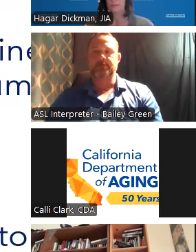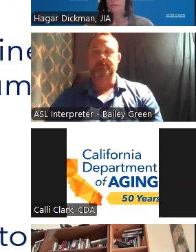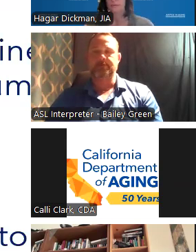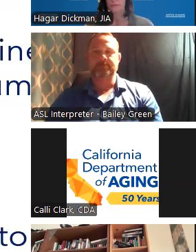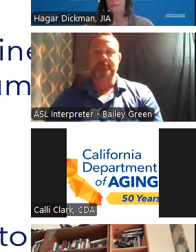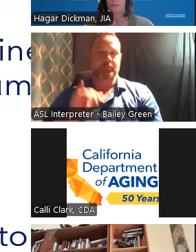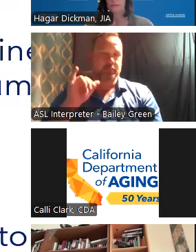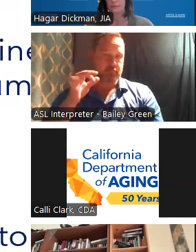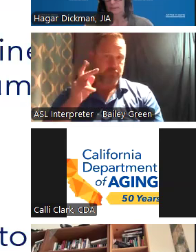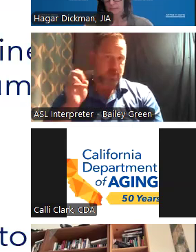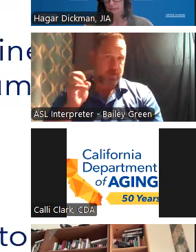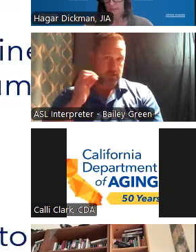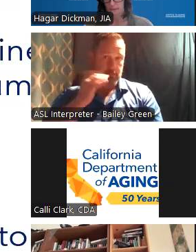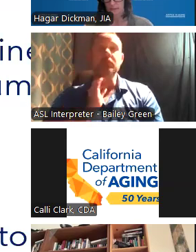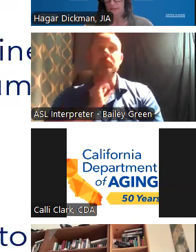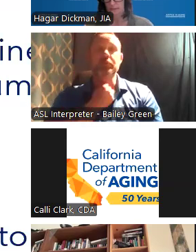Jackie, if you're speaking, you're muted.